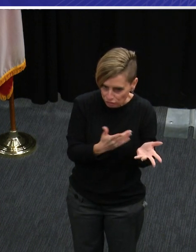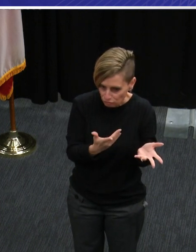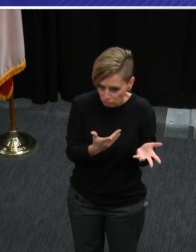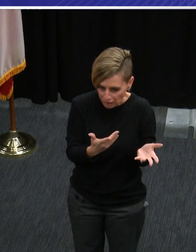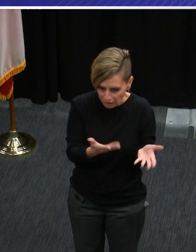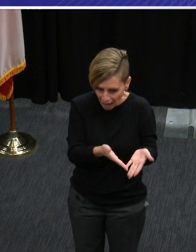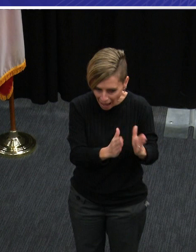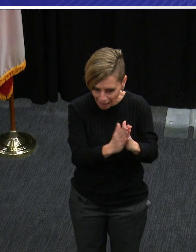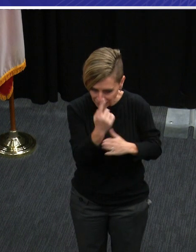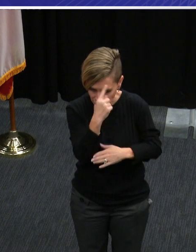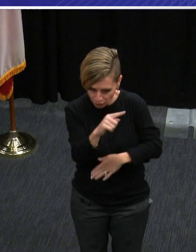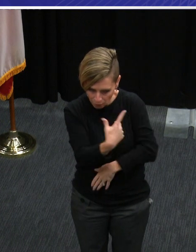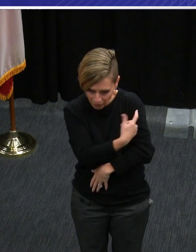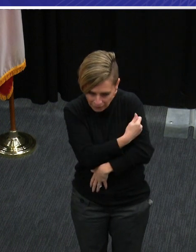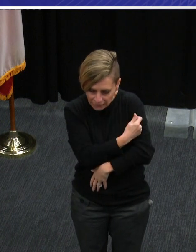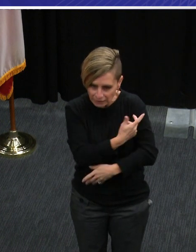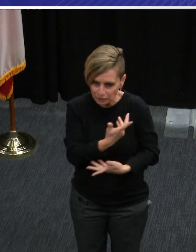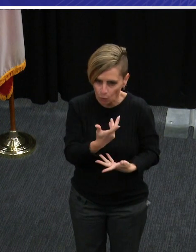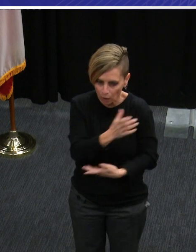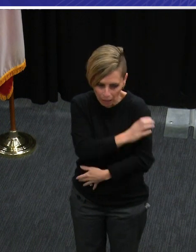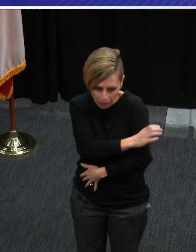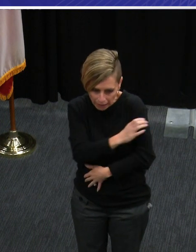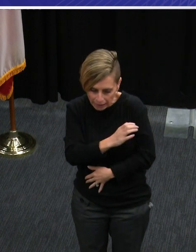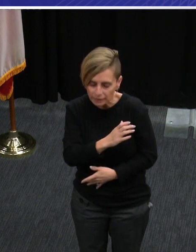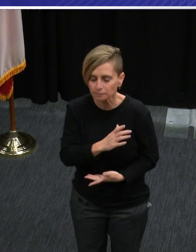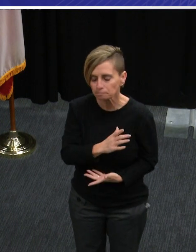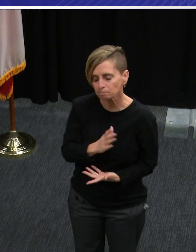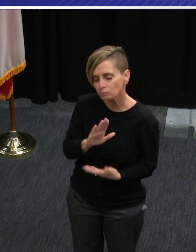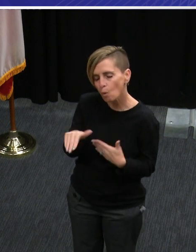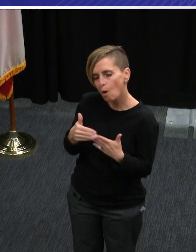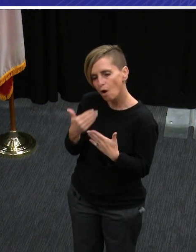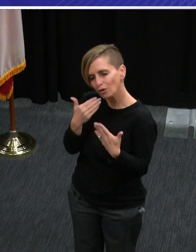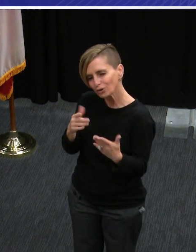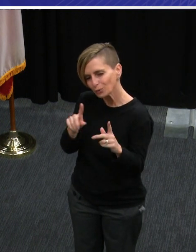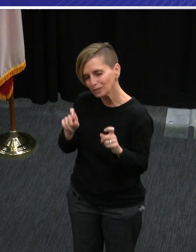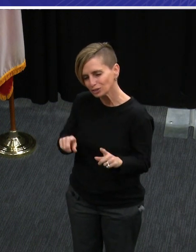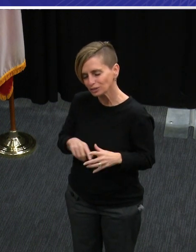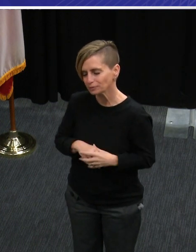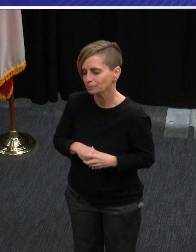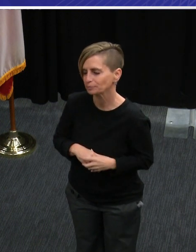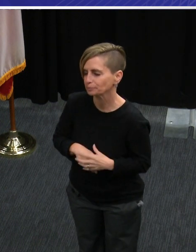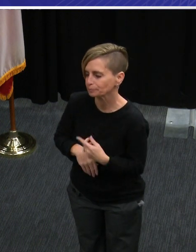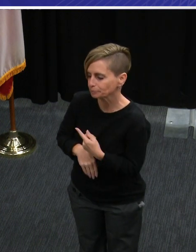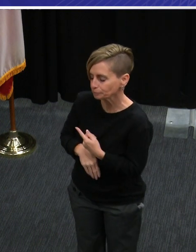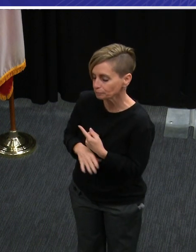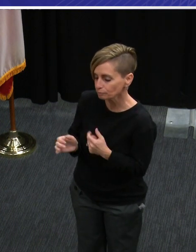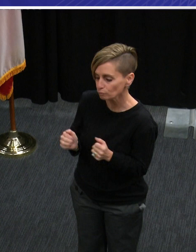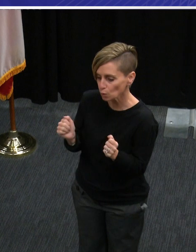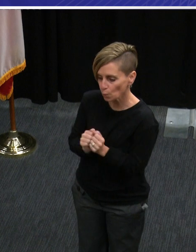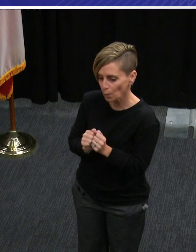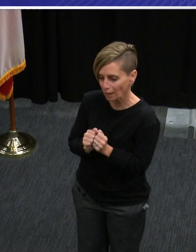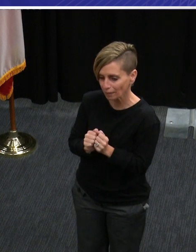Midway Clinic and they have vaccine as well? Yeah, so all good questions. With the distribution that we currently have